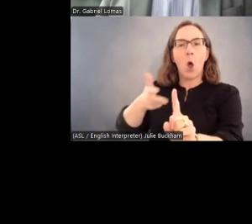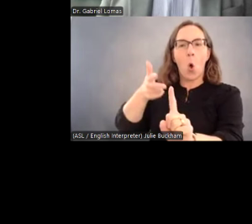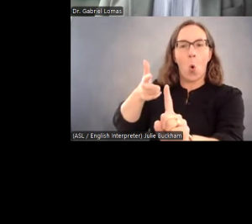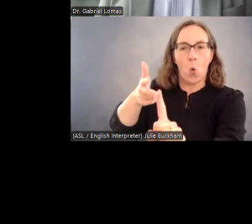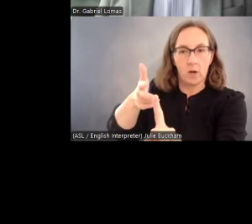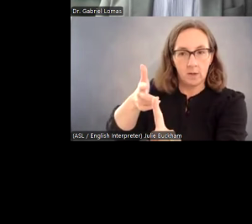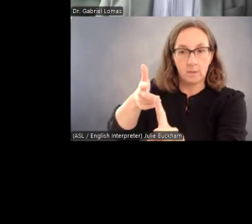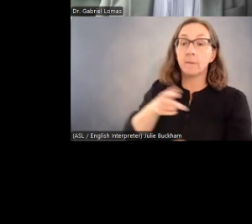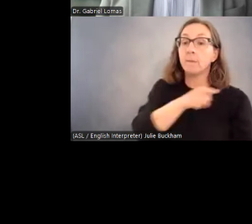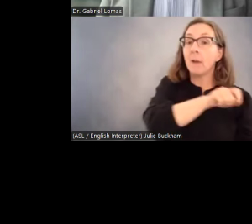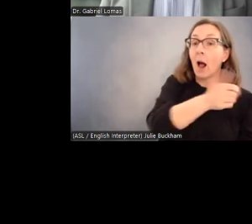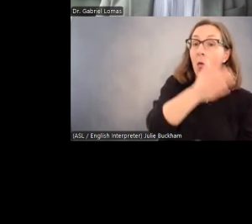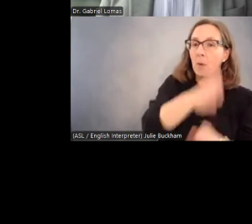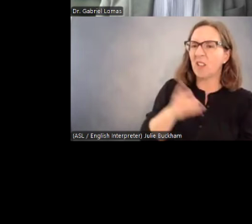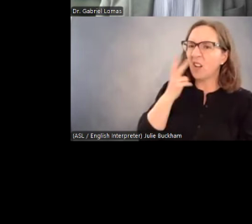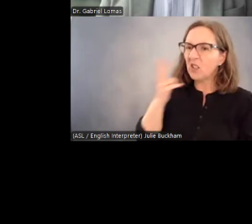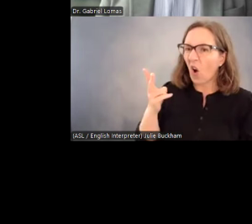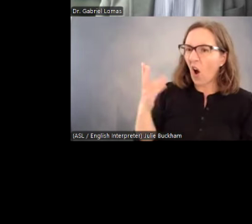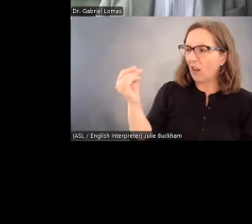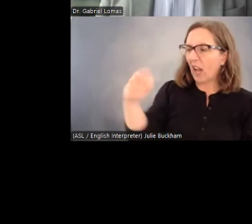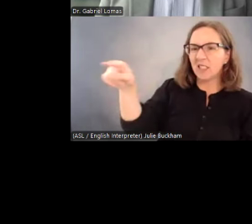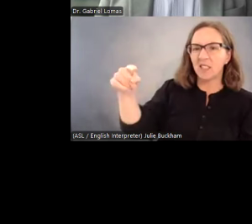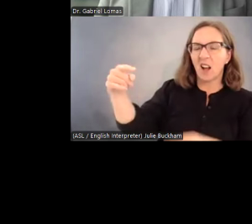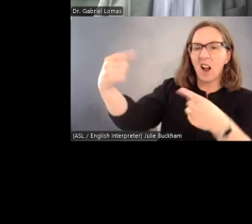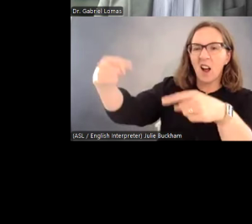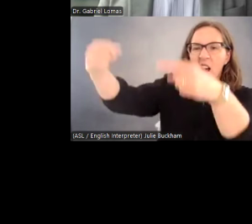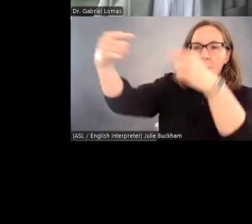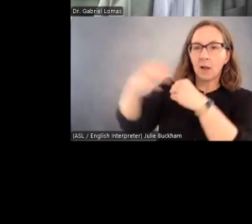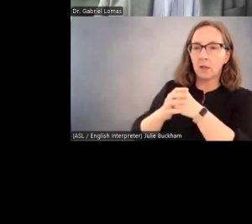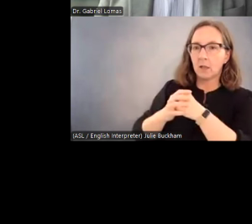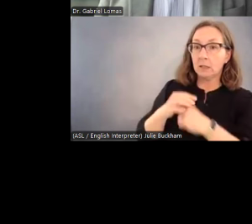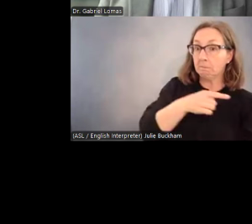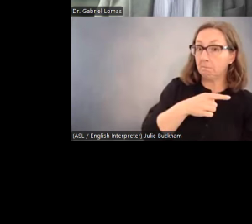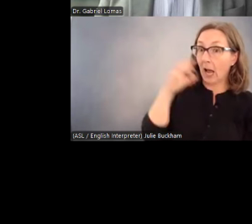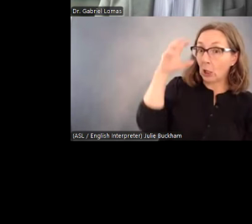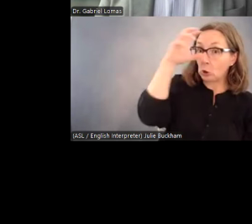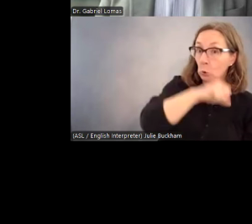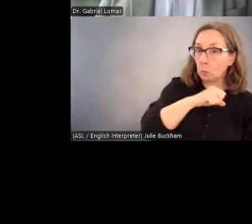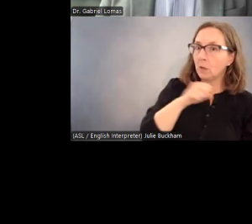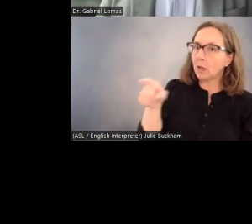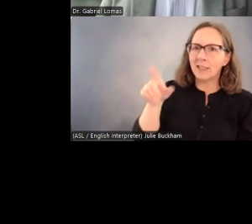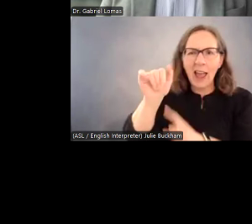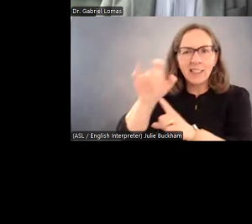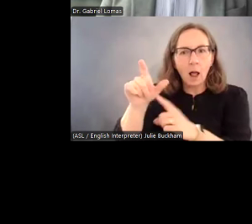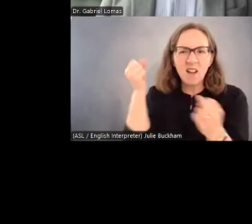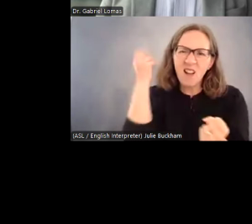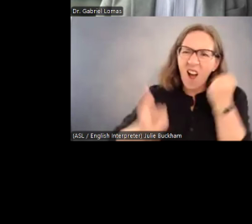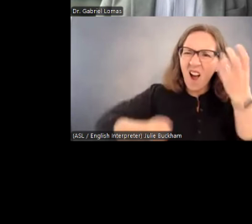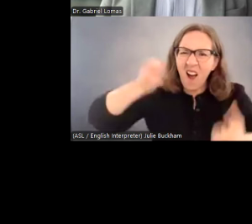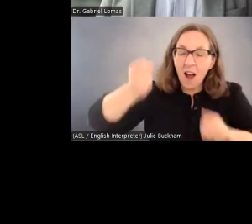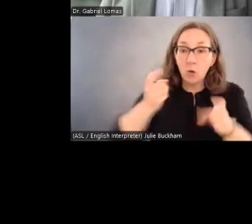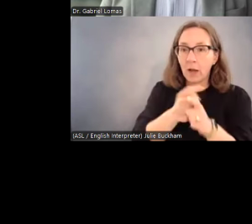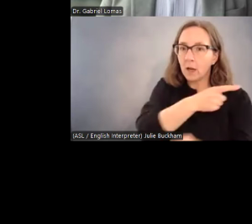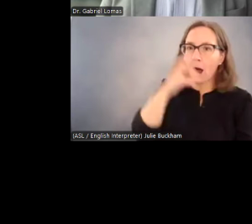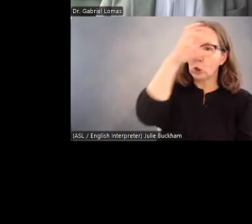saw this interaction when they were standing outside of the car and assumed, because it was intense in ASL, that it was